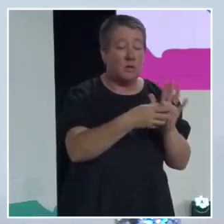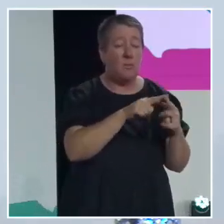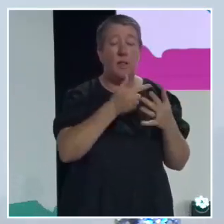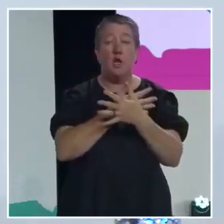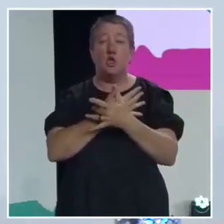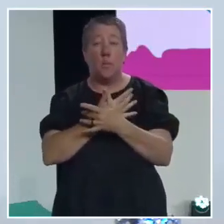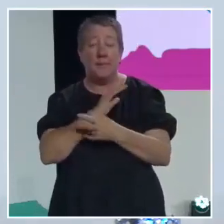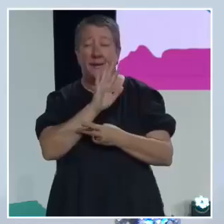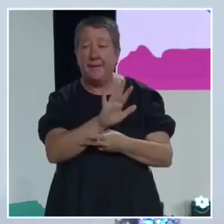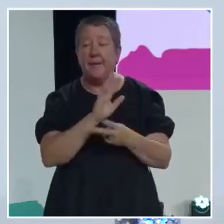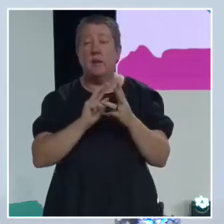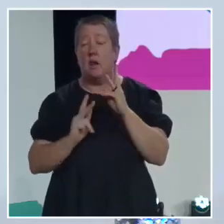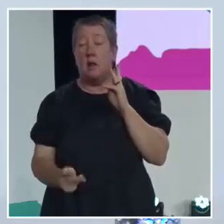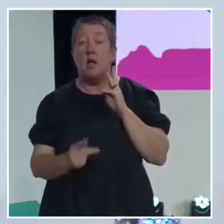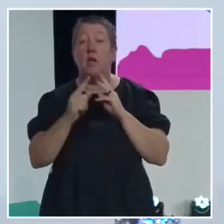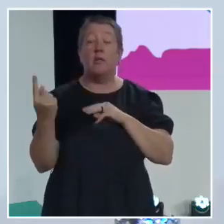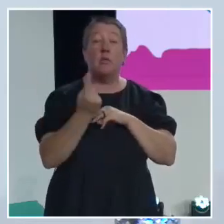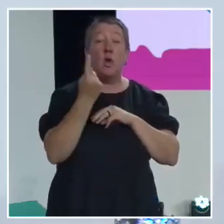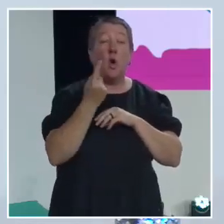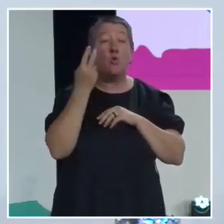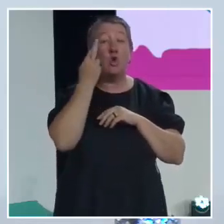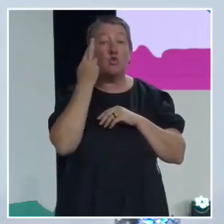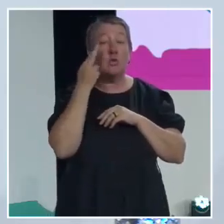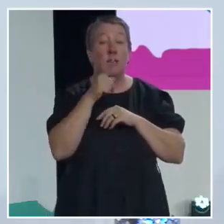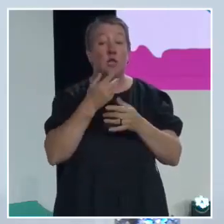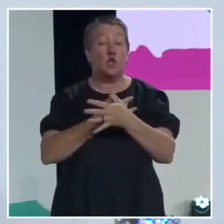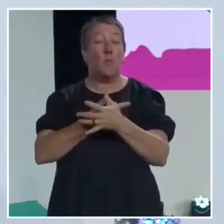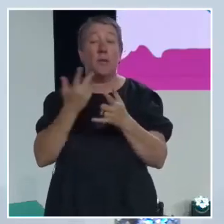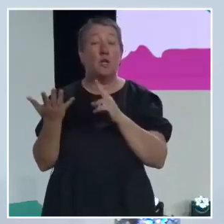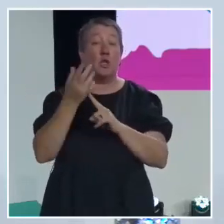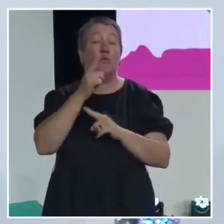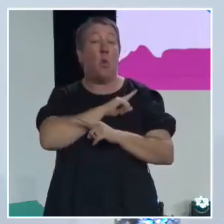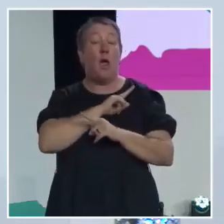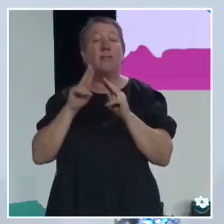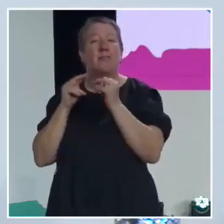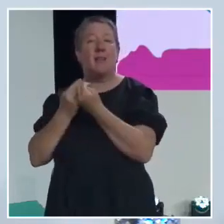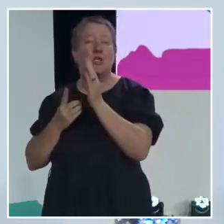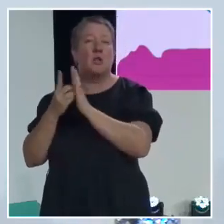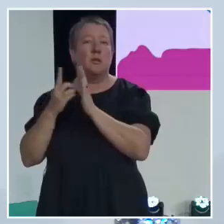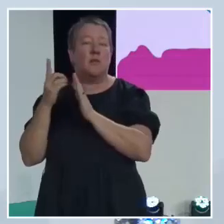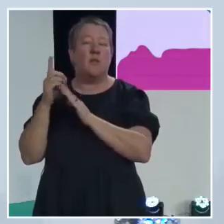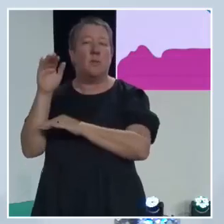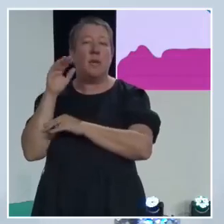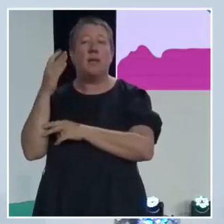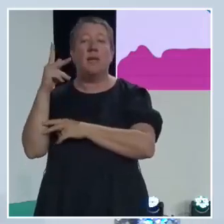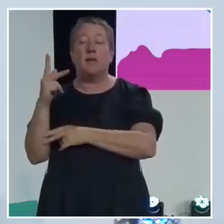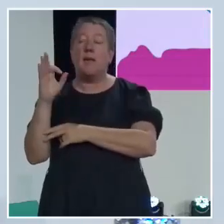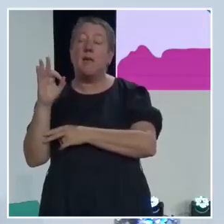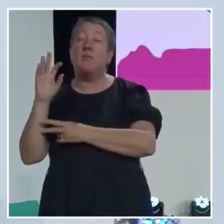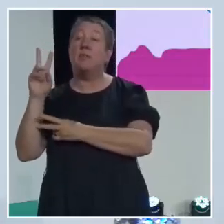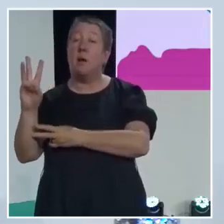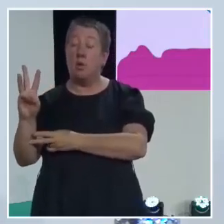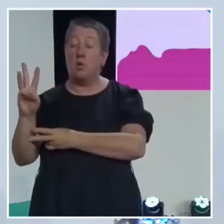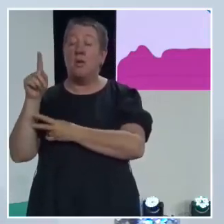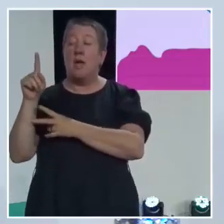Germany. So, for example, the only reason there's green steel in Germany is because the National Development Bank, the KfW, put it as a